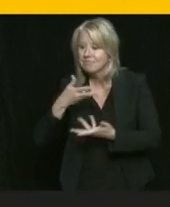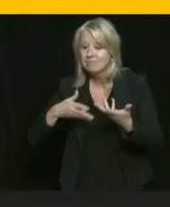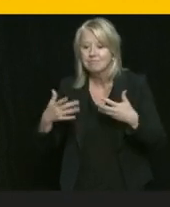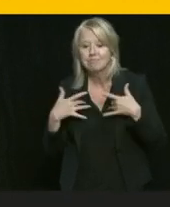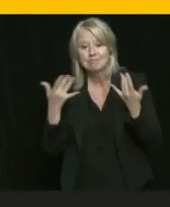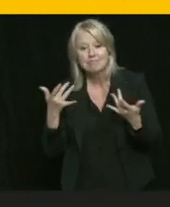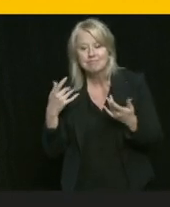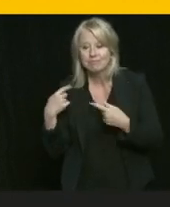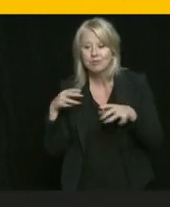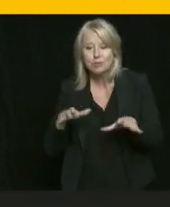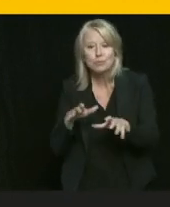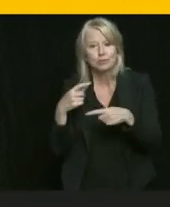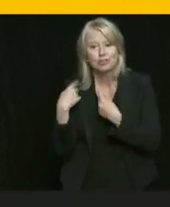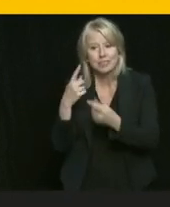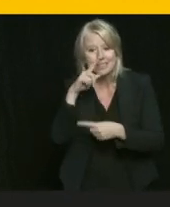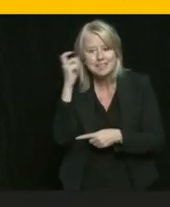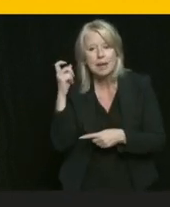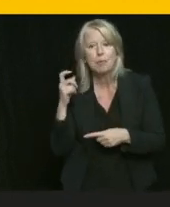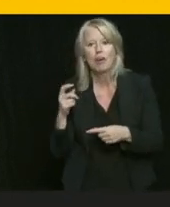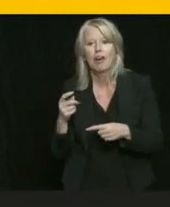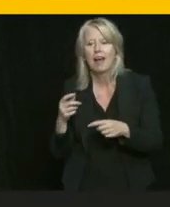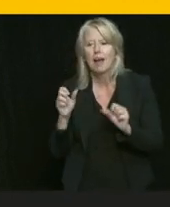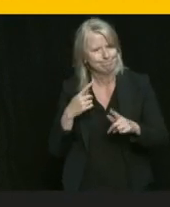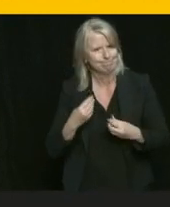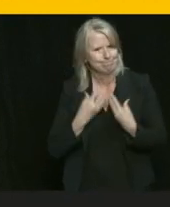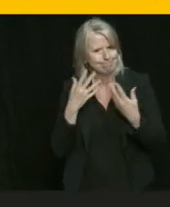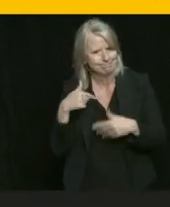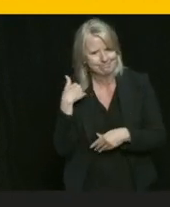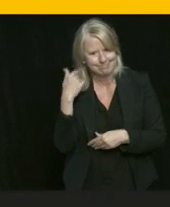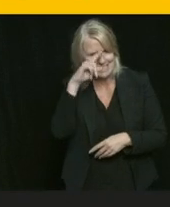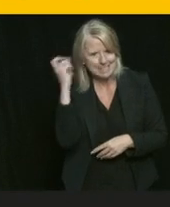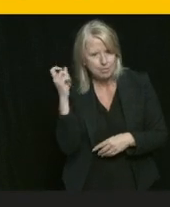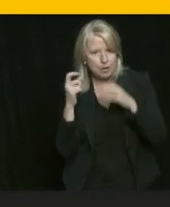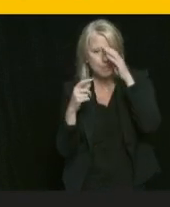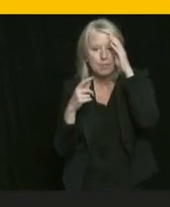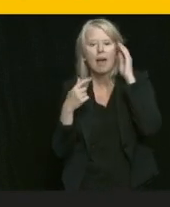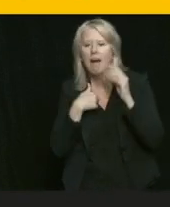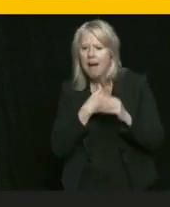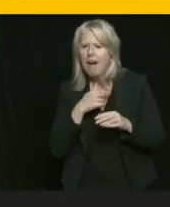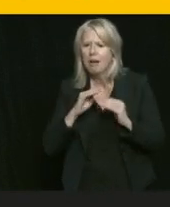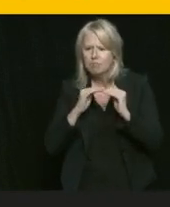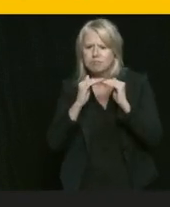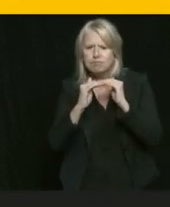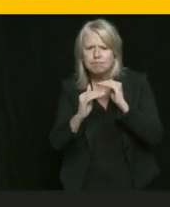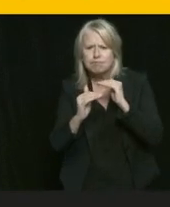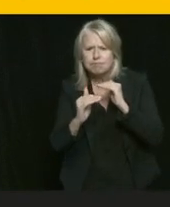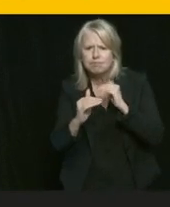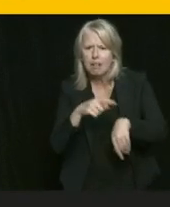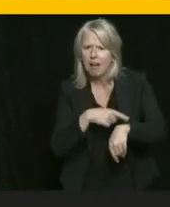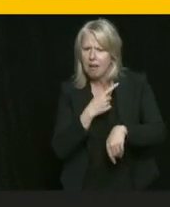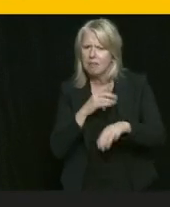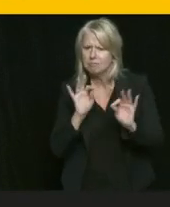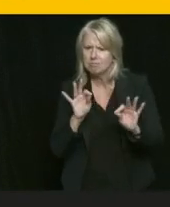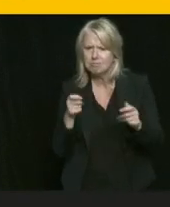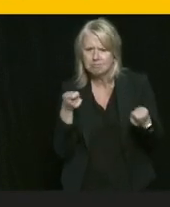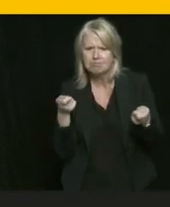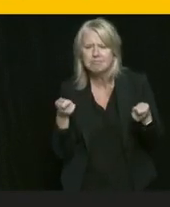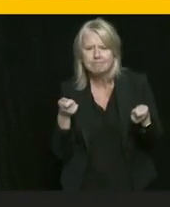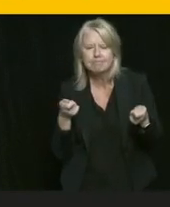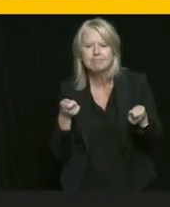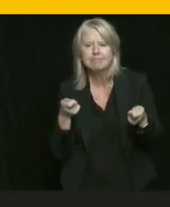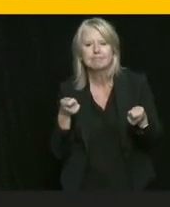the summer and perhaps slipping on a few of our... We held our lead on COVID-19 for some time,